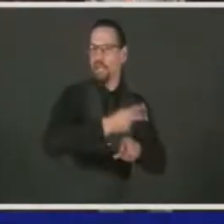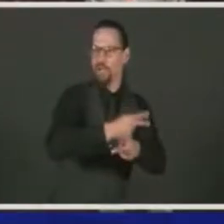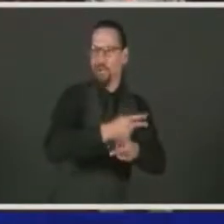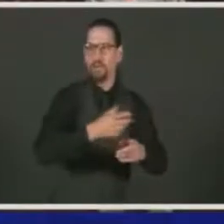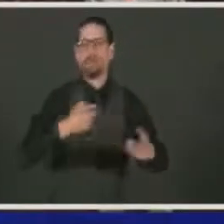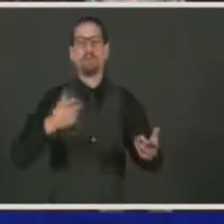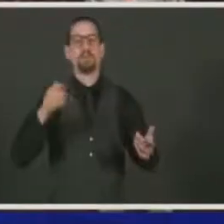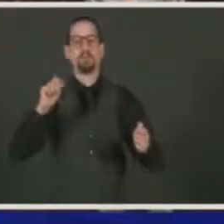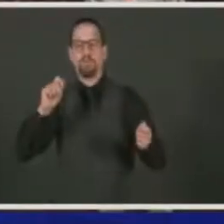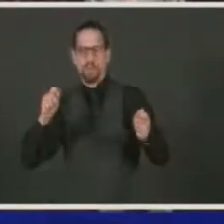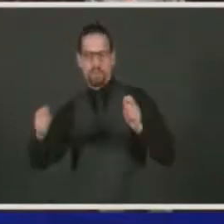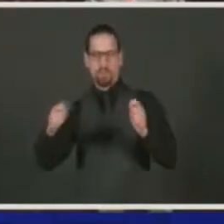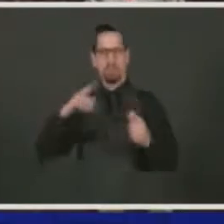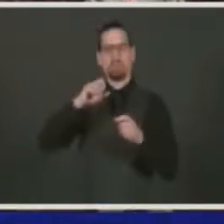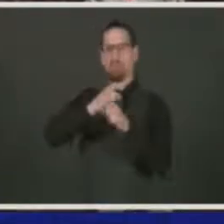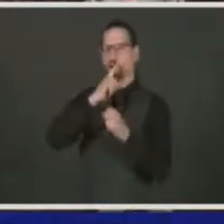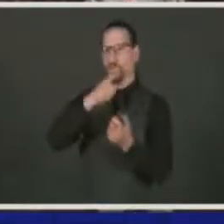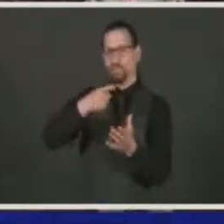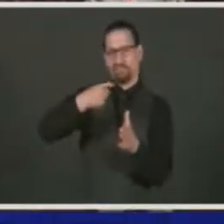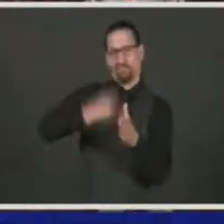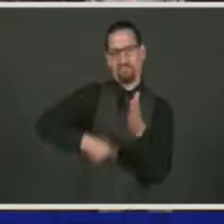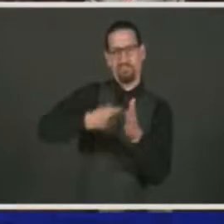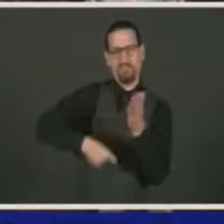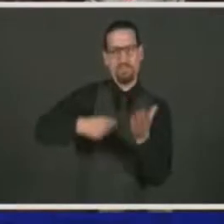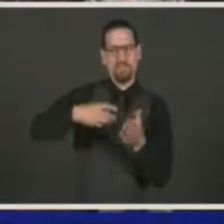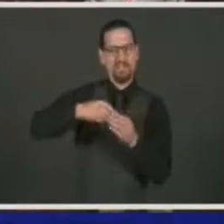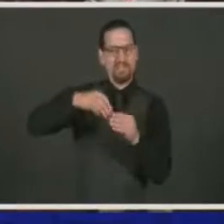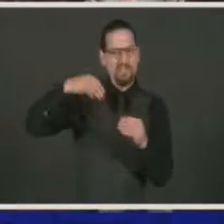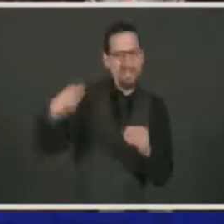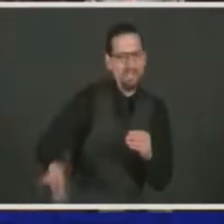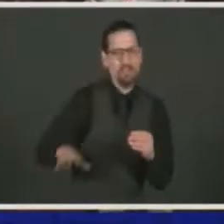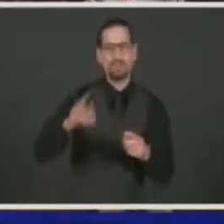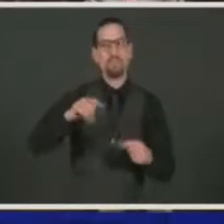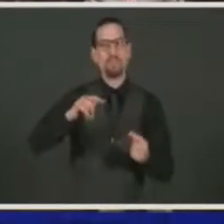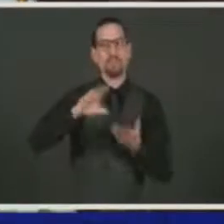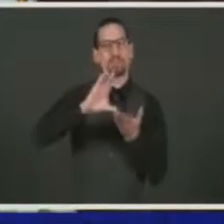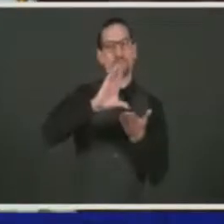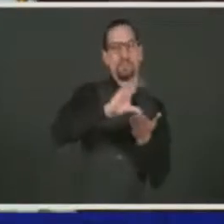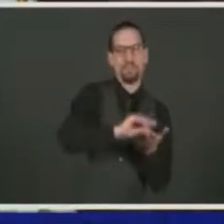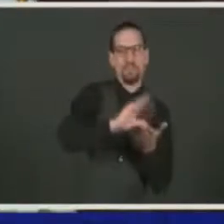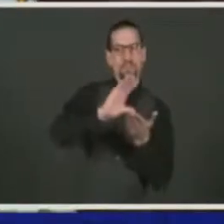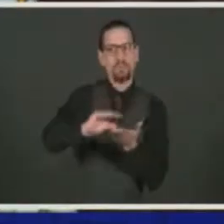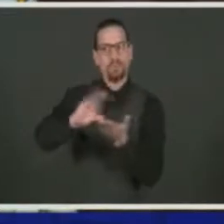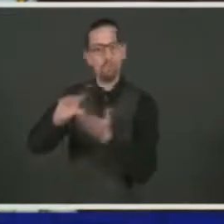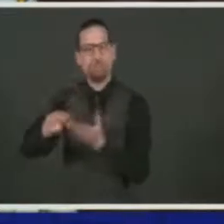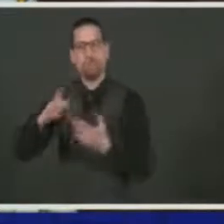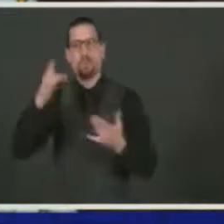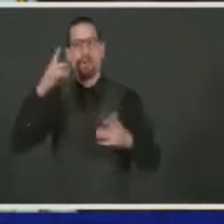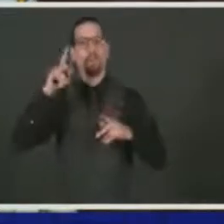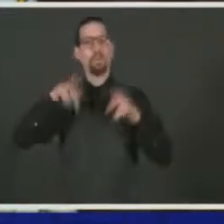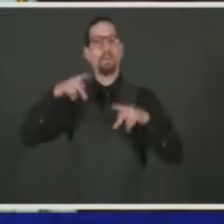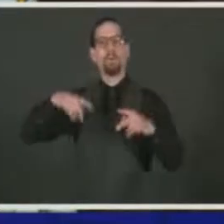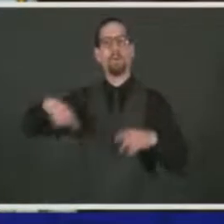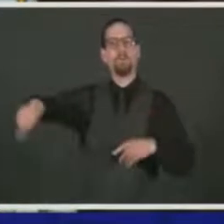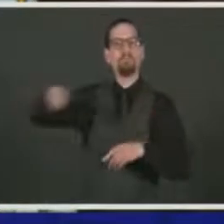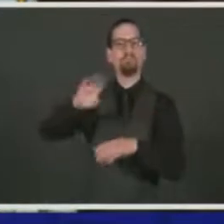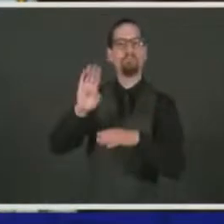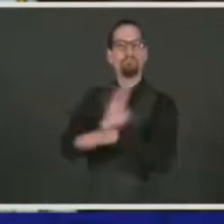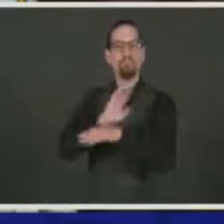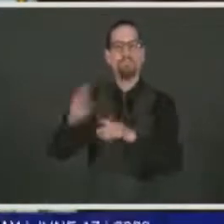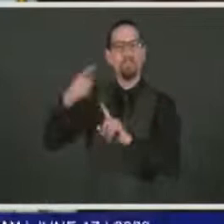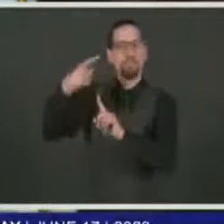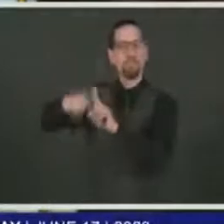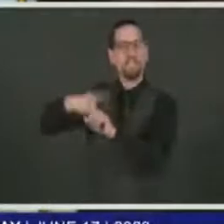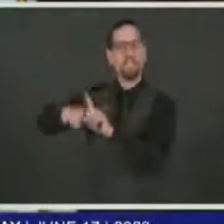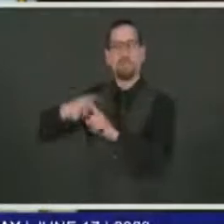cost, reduce real estate costs. We might not need as many buildings, but